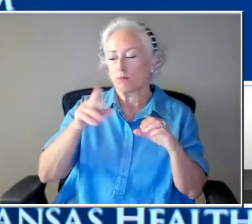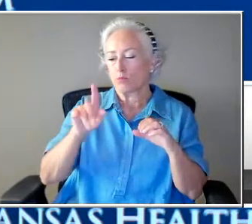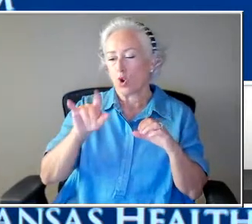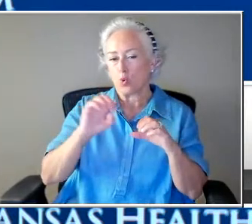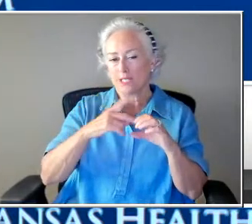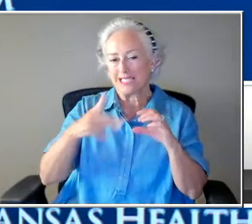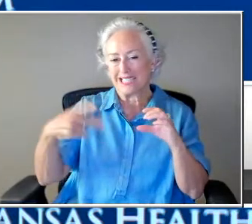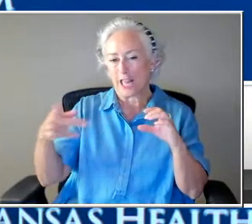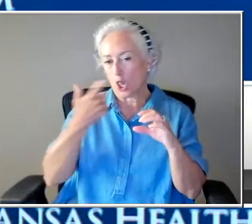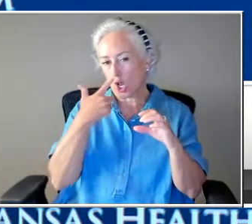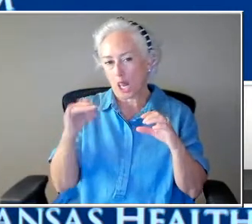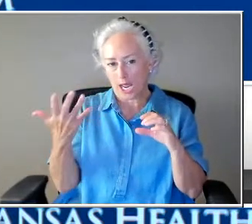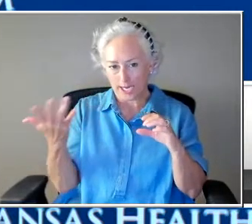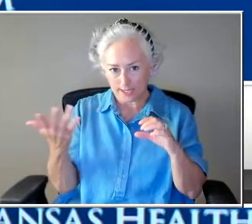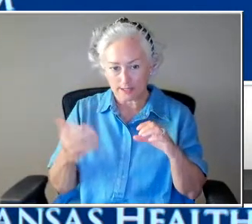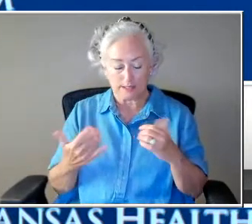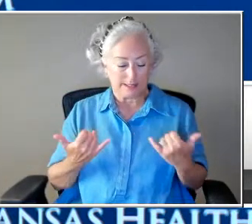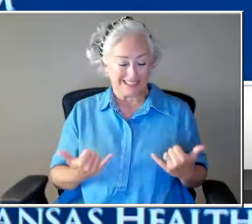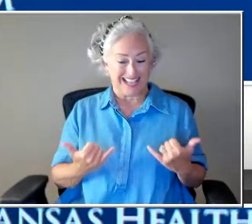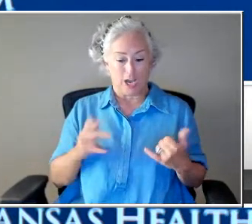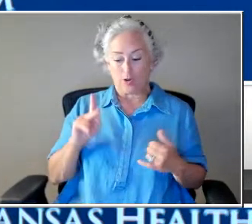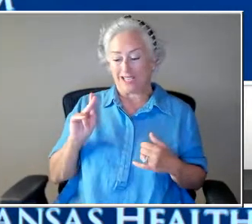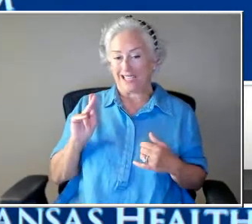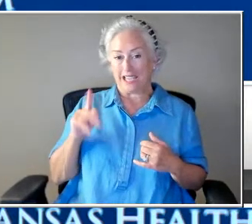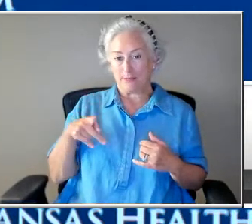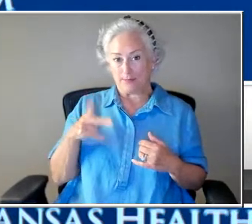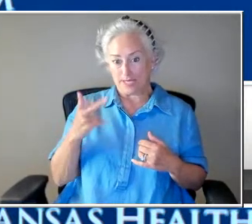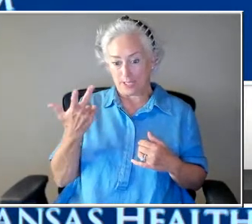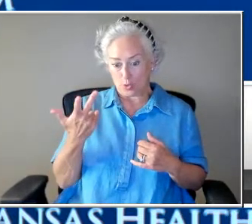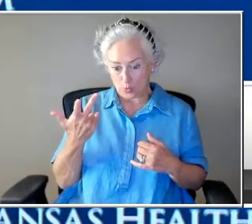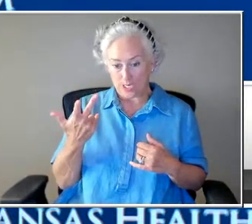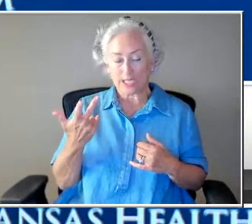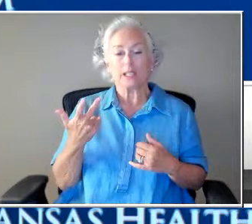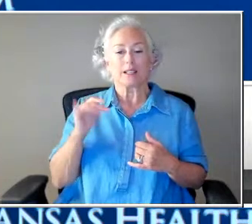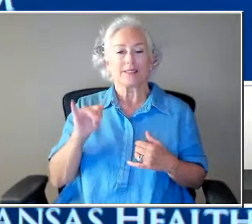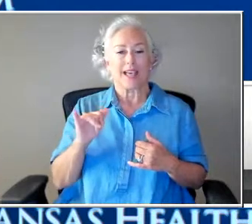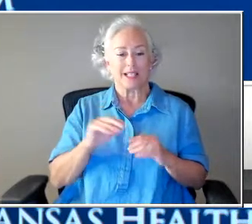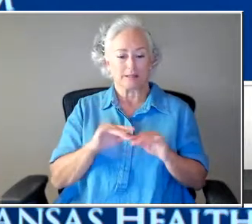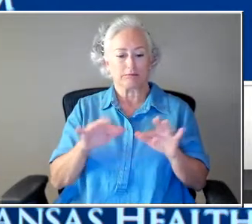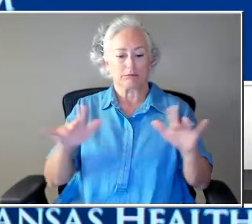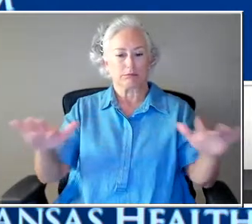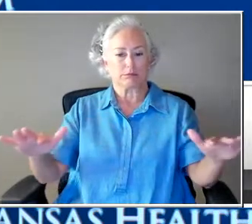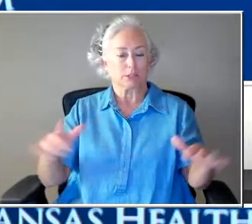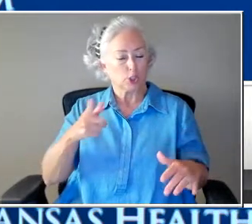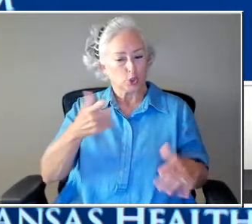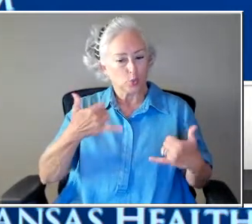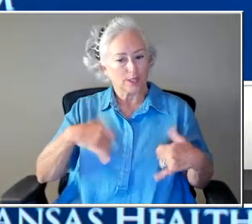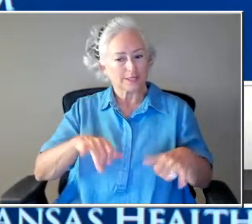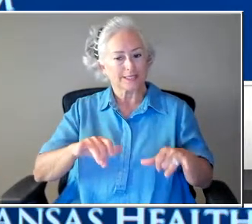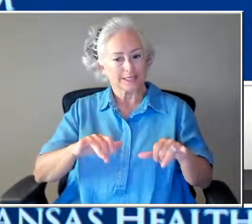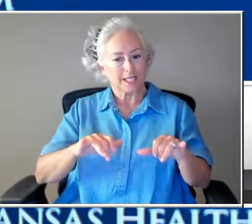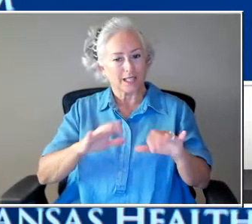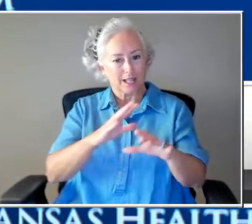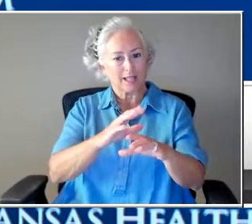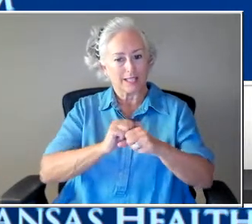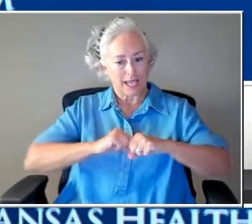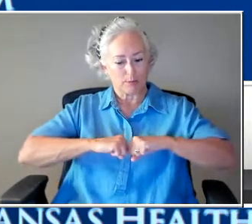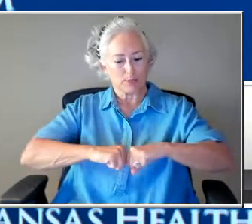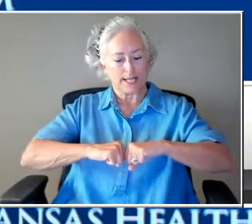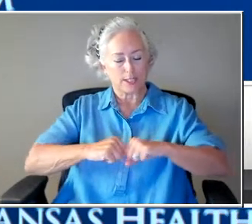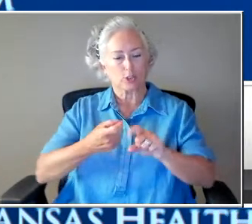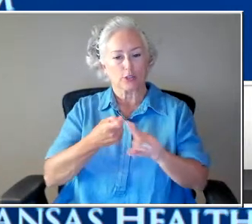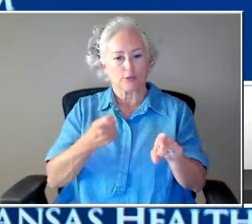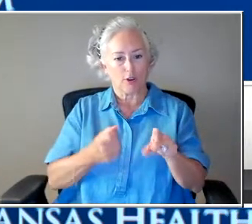the KP.3. But to answer your question, yes, you will still get protection from this most updated booster or